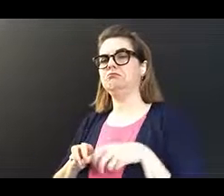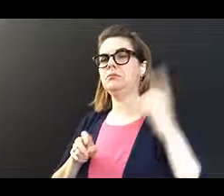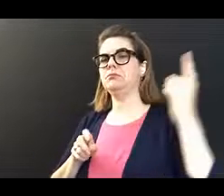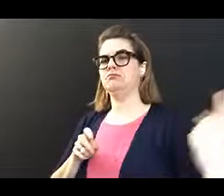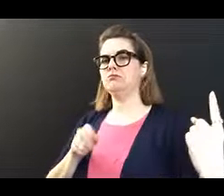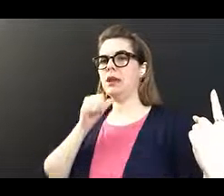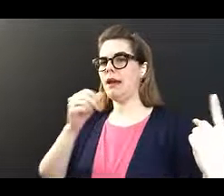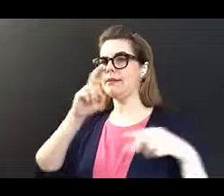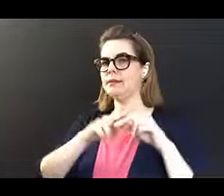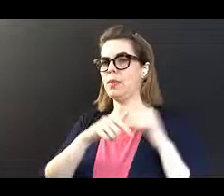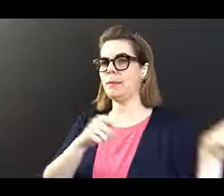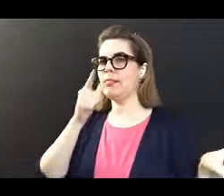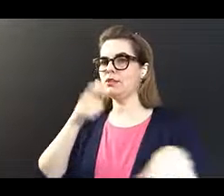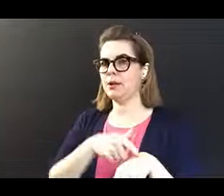intervene?